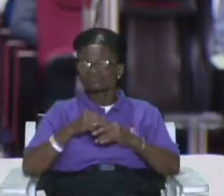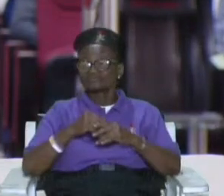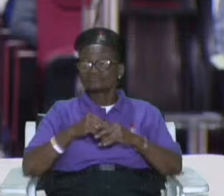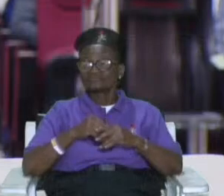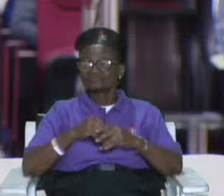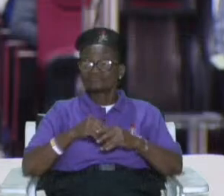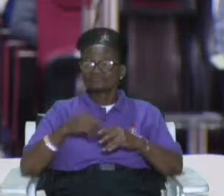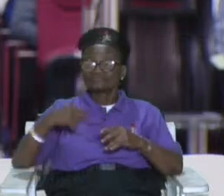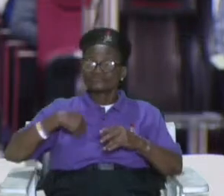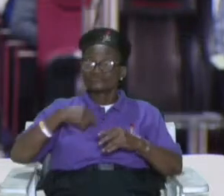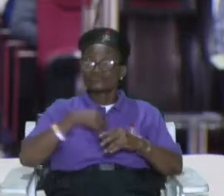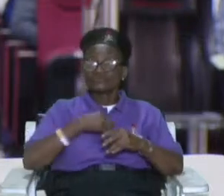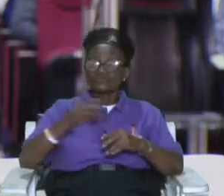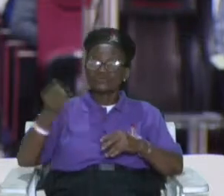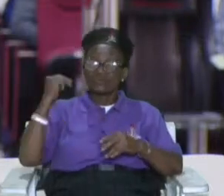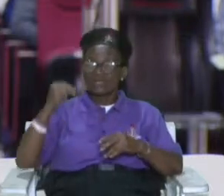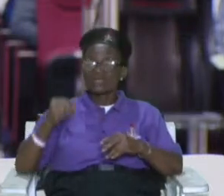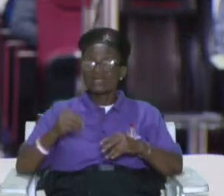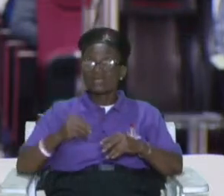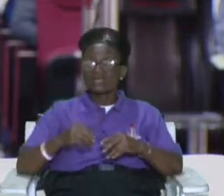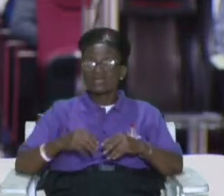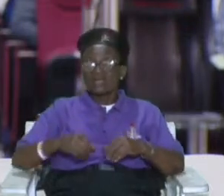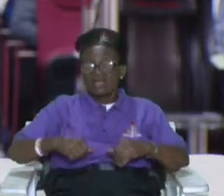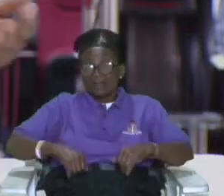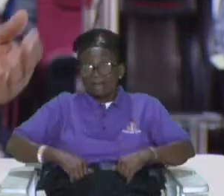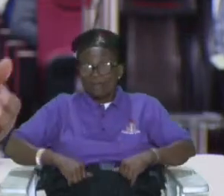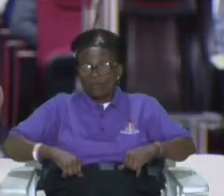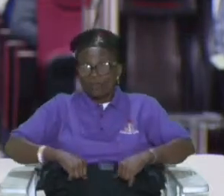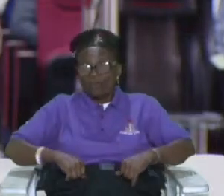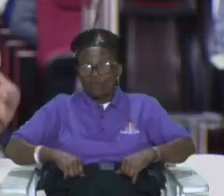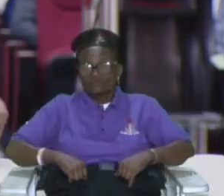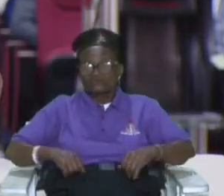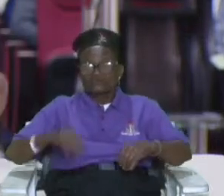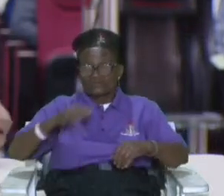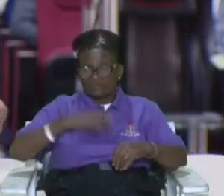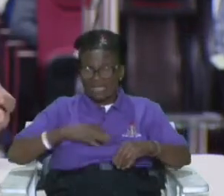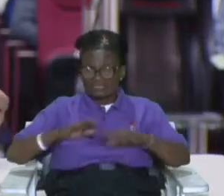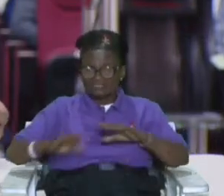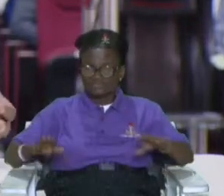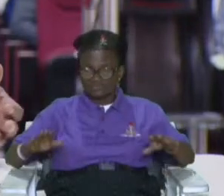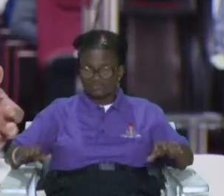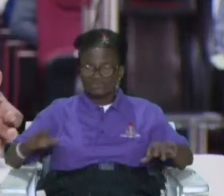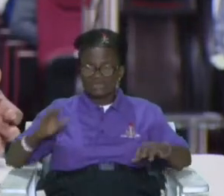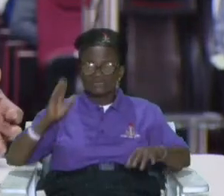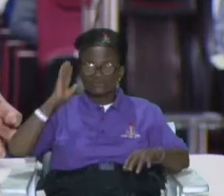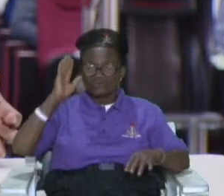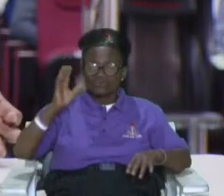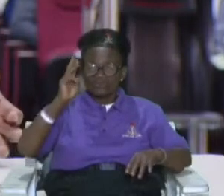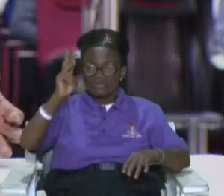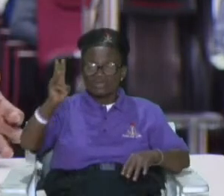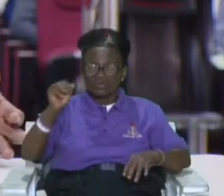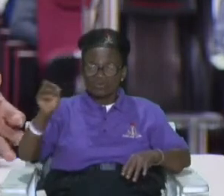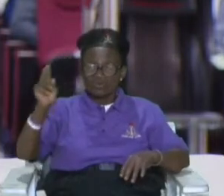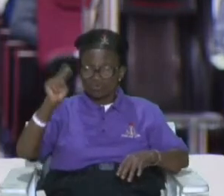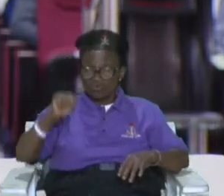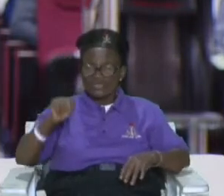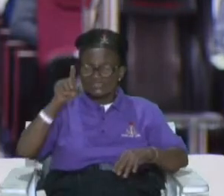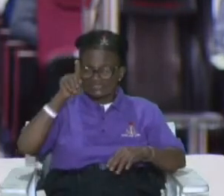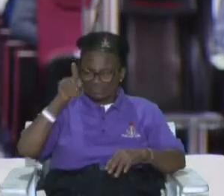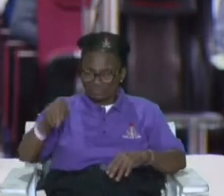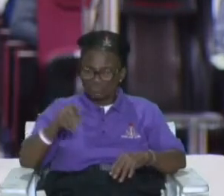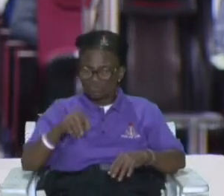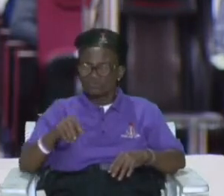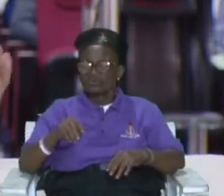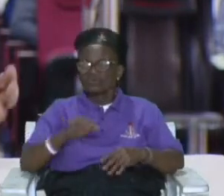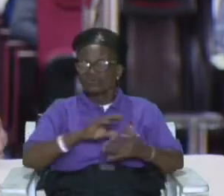we were both boasting, my children will defeat yours, my children will wipe out your